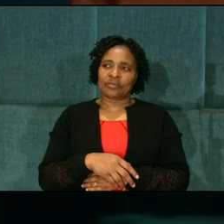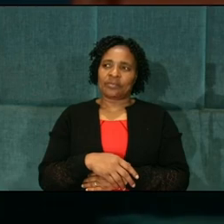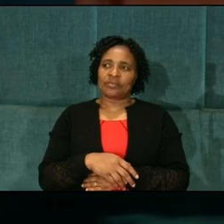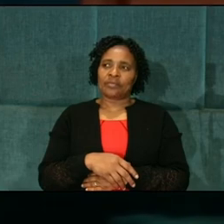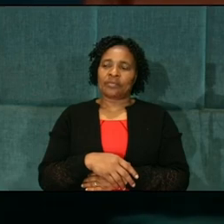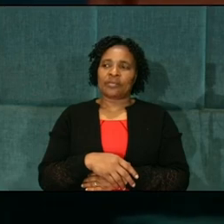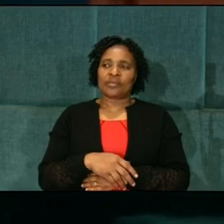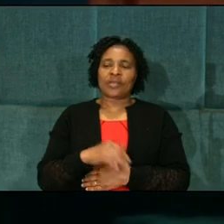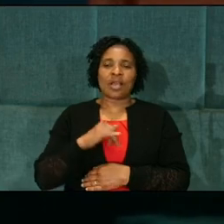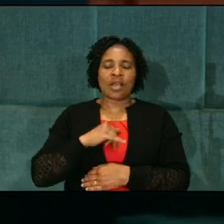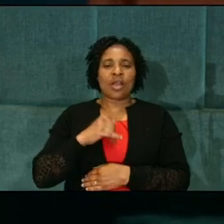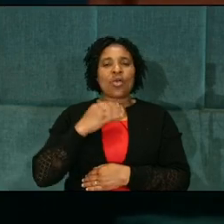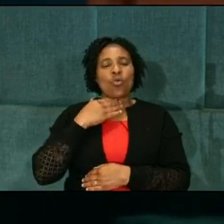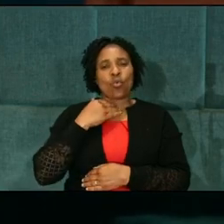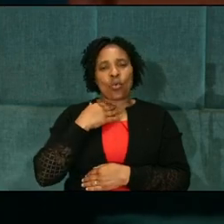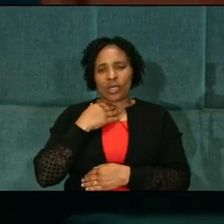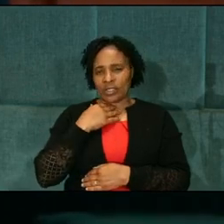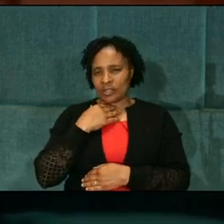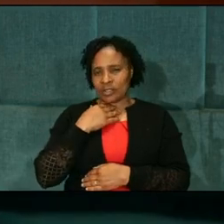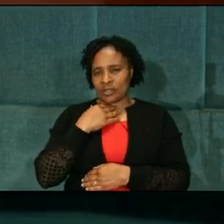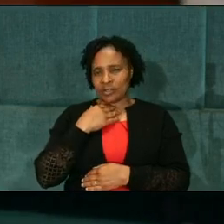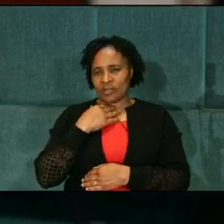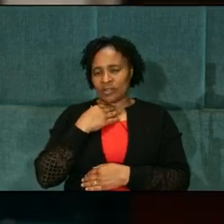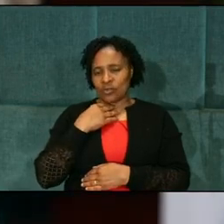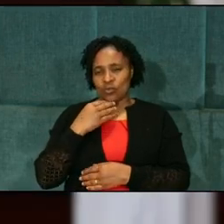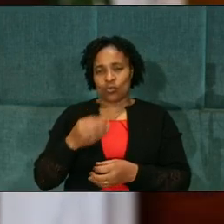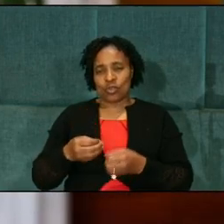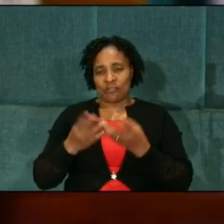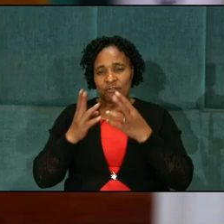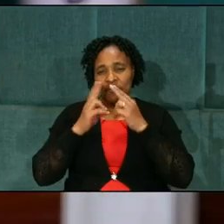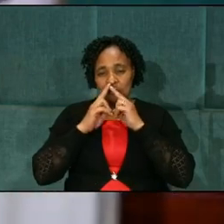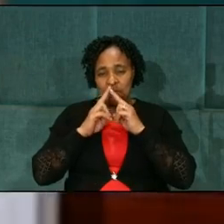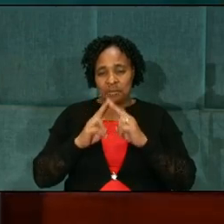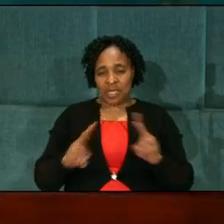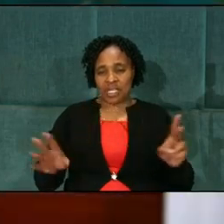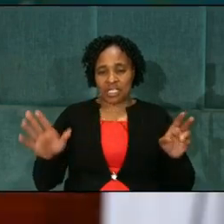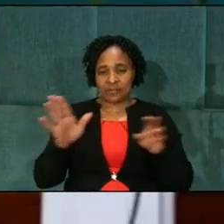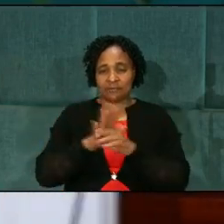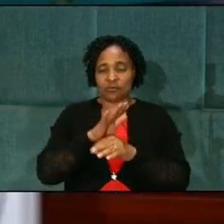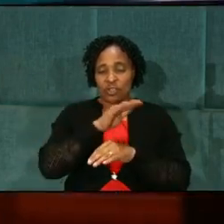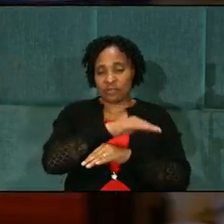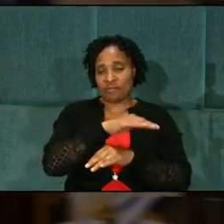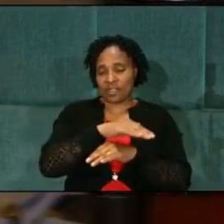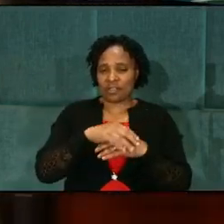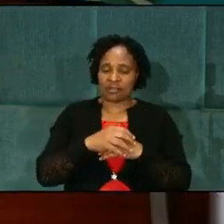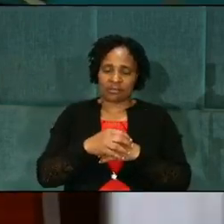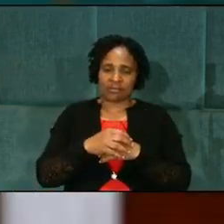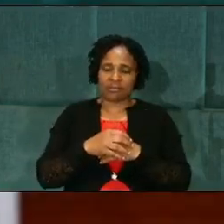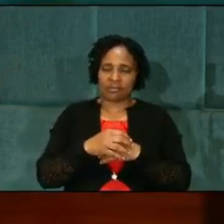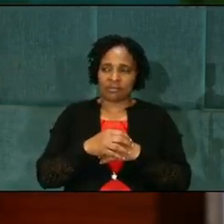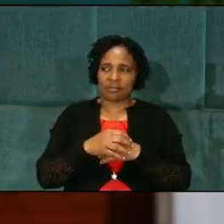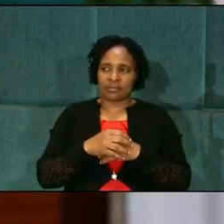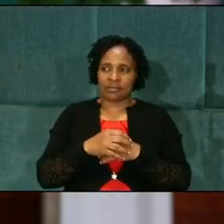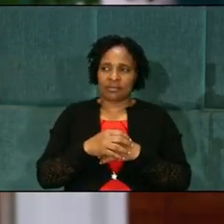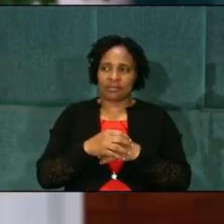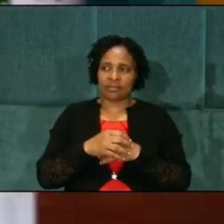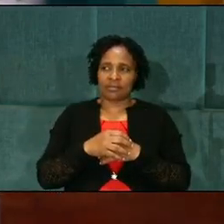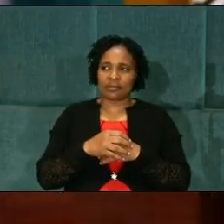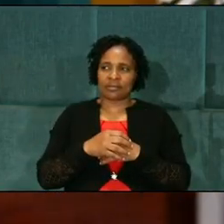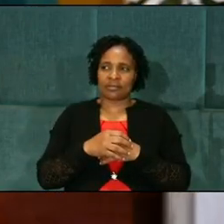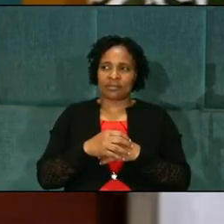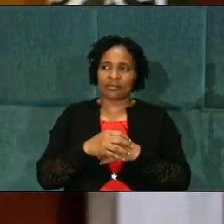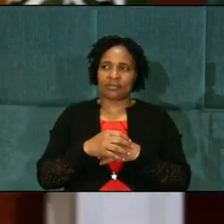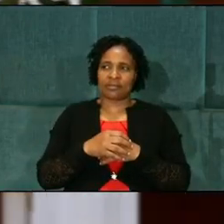I want to end peaceful this evening. I want to finish right here this evening.